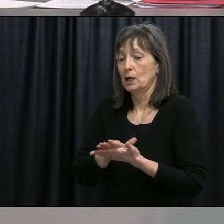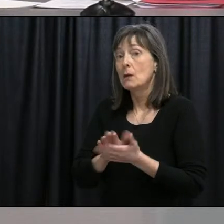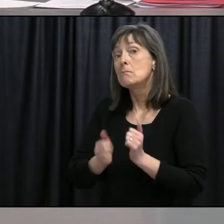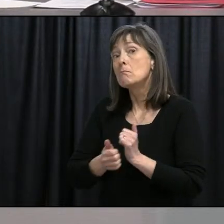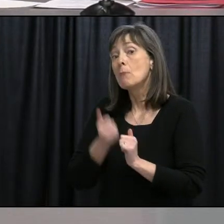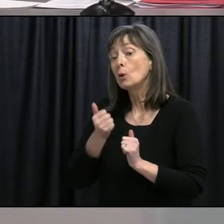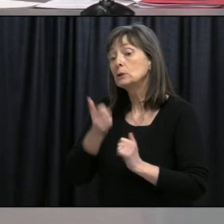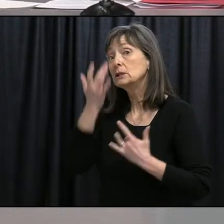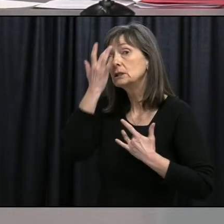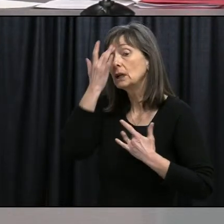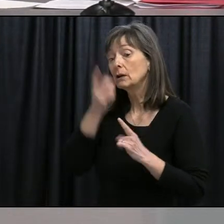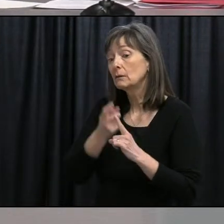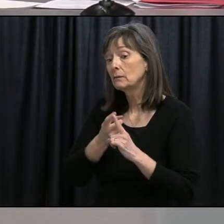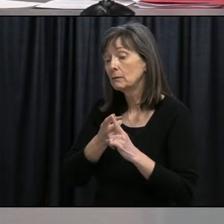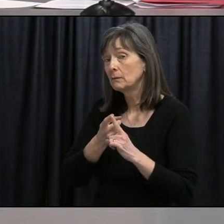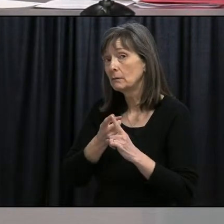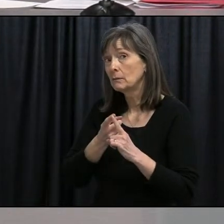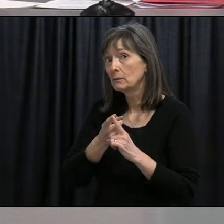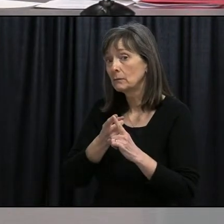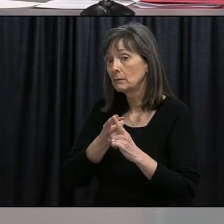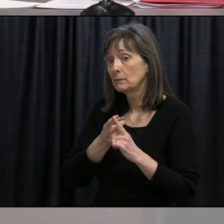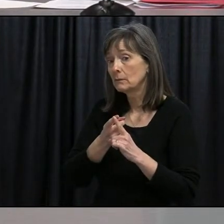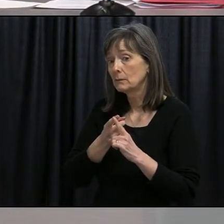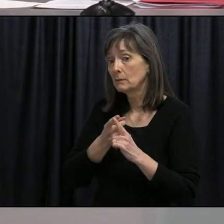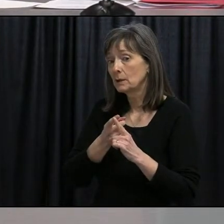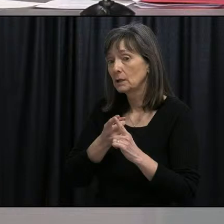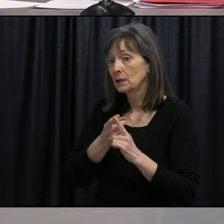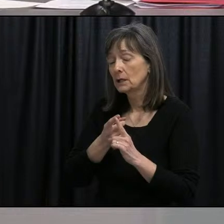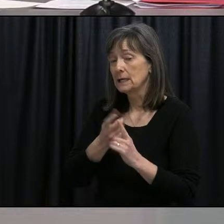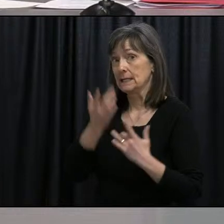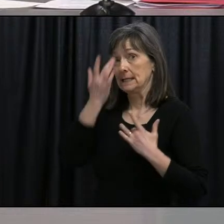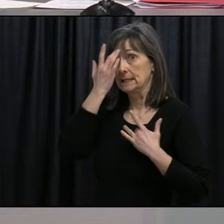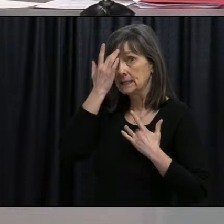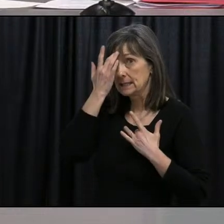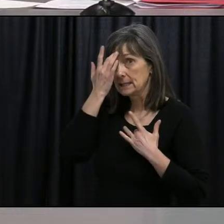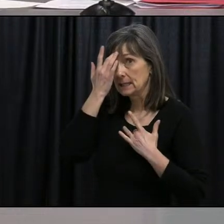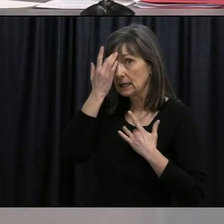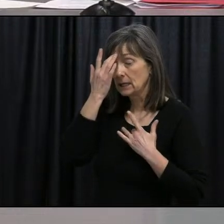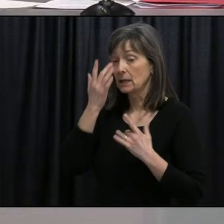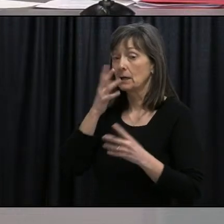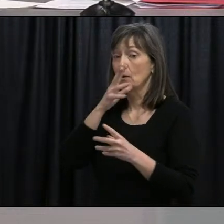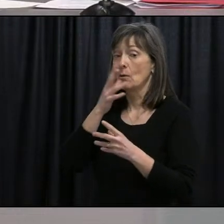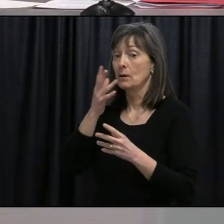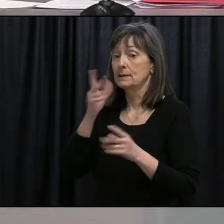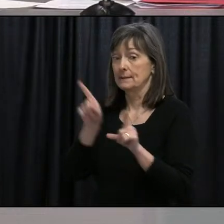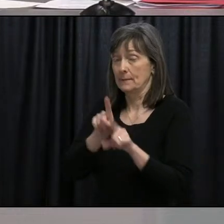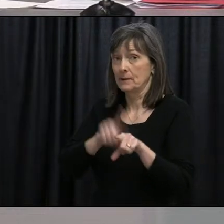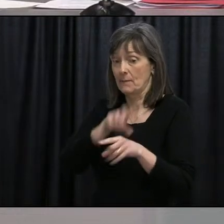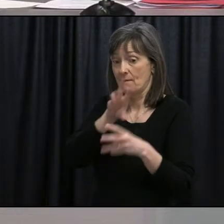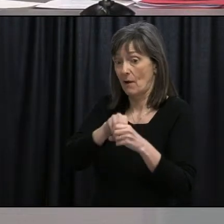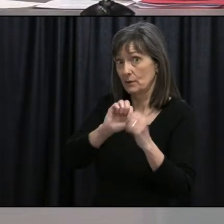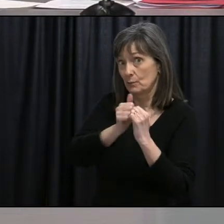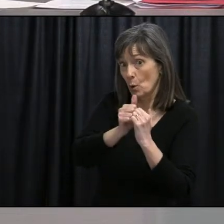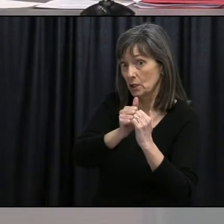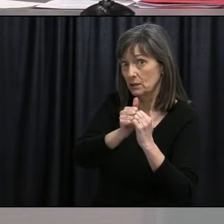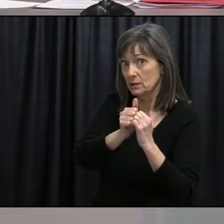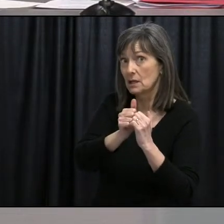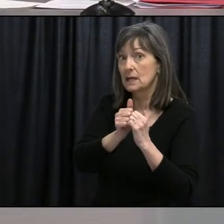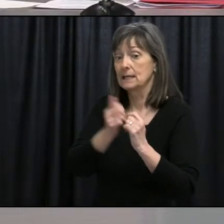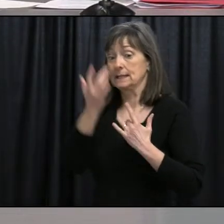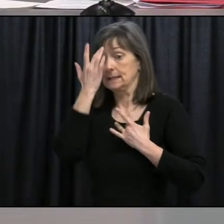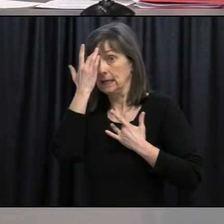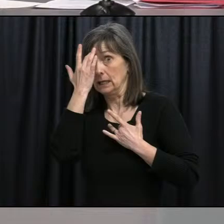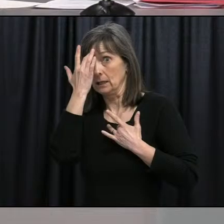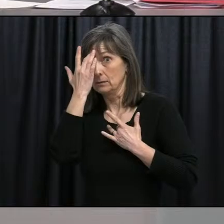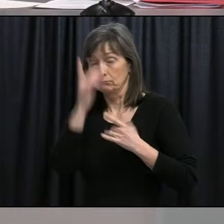infected, or were they exposed, I guess, to the virus while playing sports? Is it clear has the link to sports been